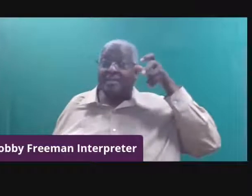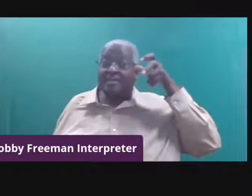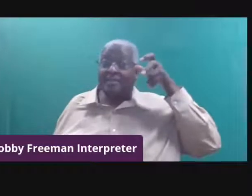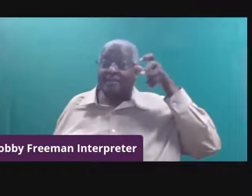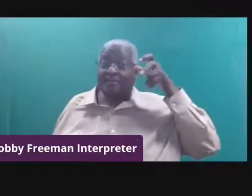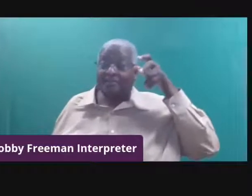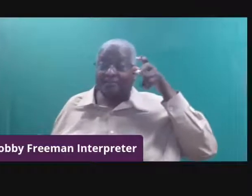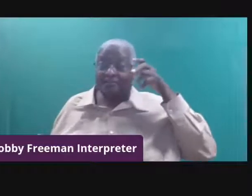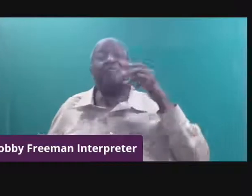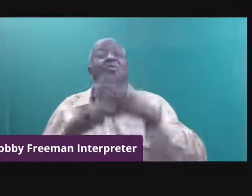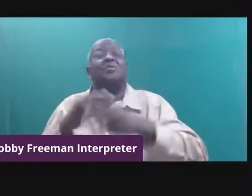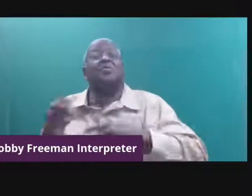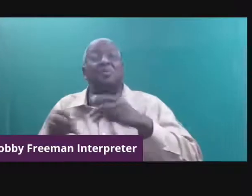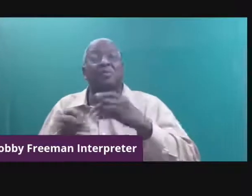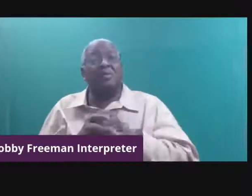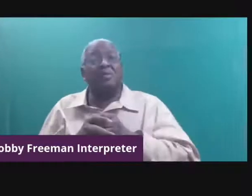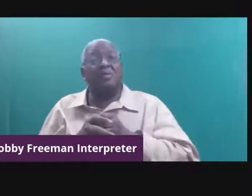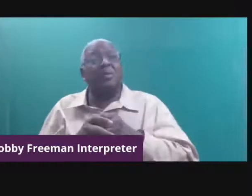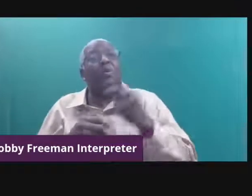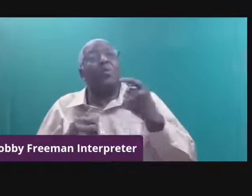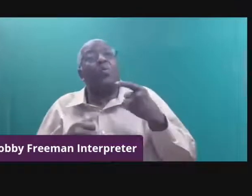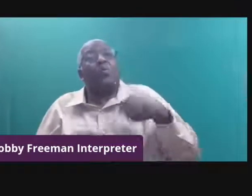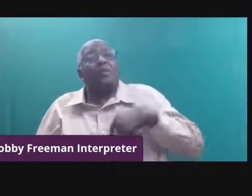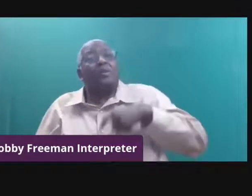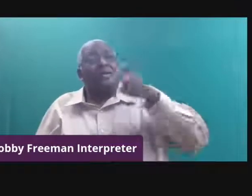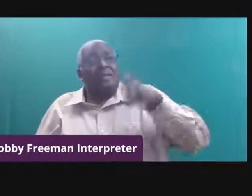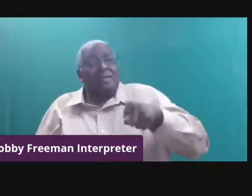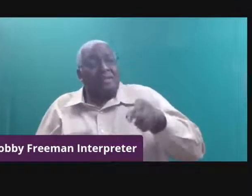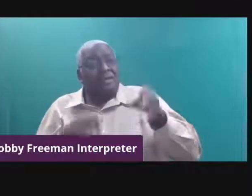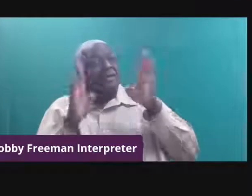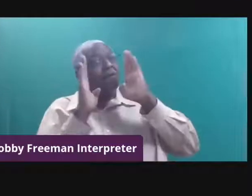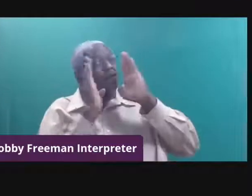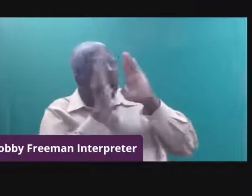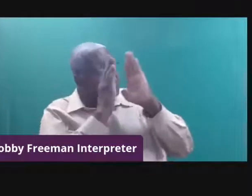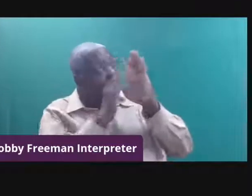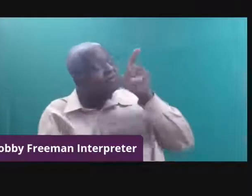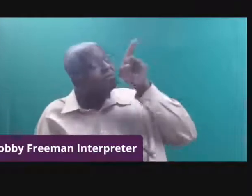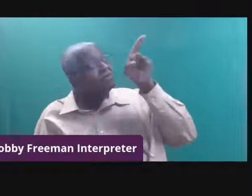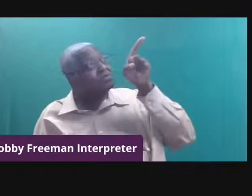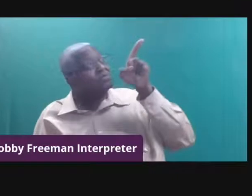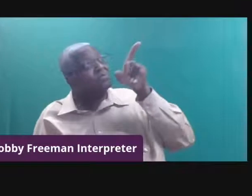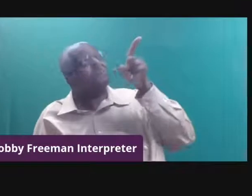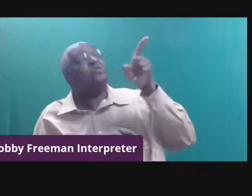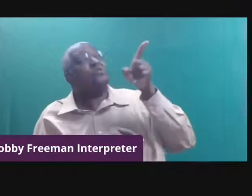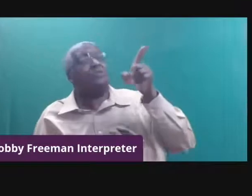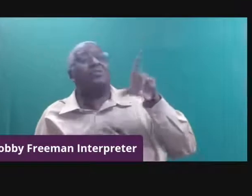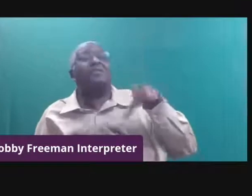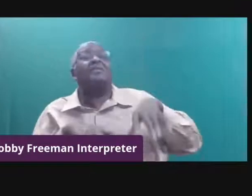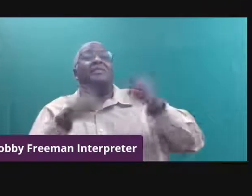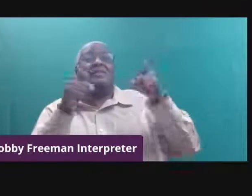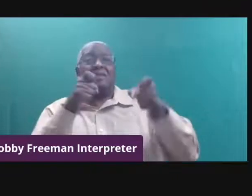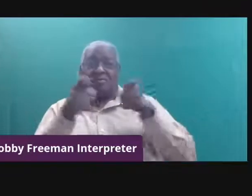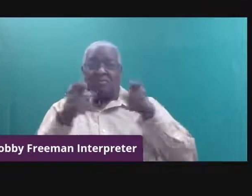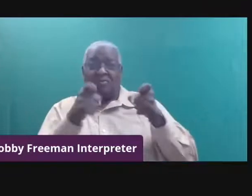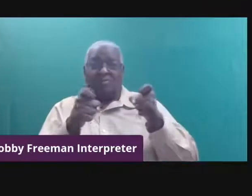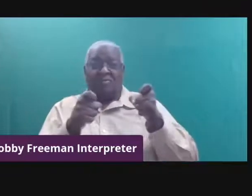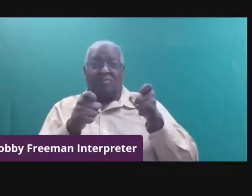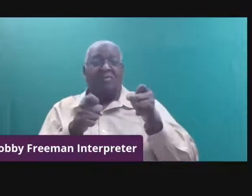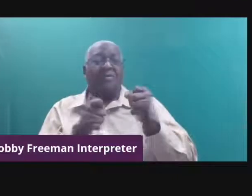world that we forget that as long as we focus on you, you can handle everything else. It's in Jesus' name we